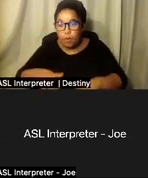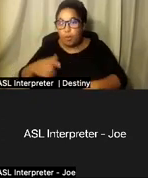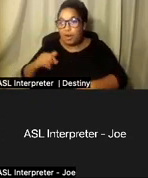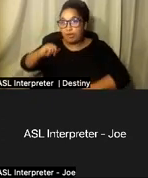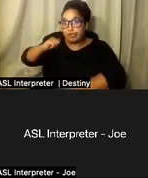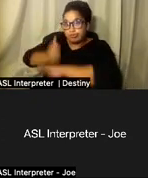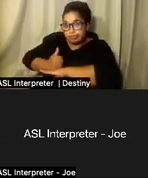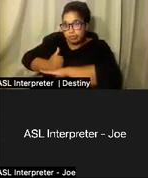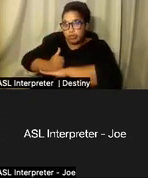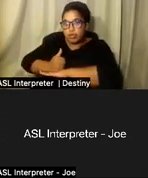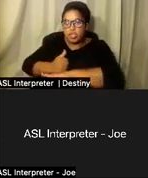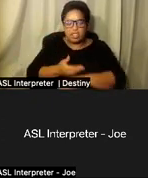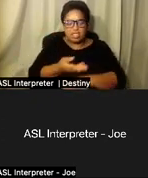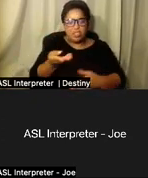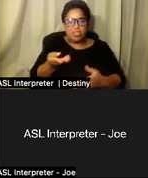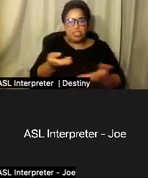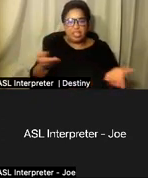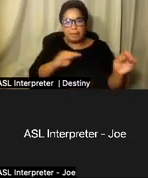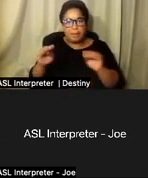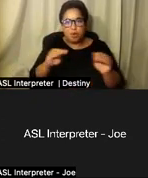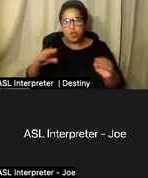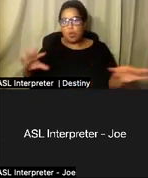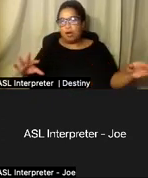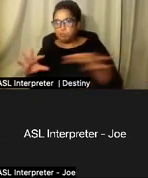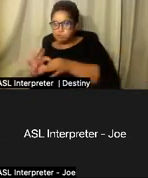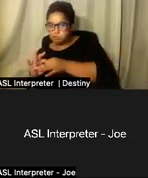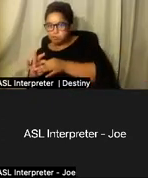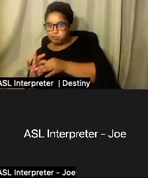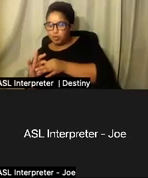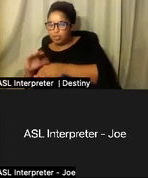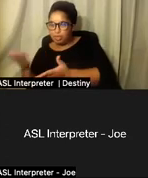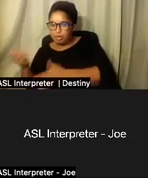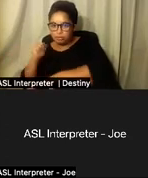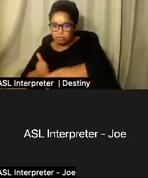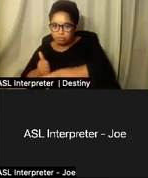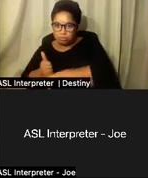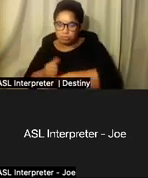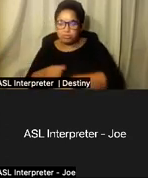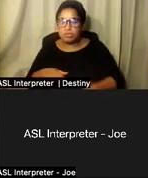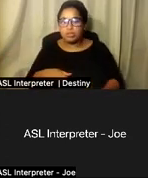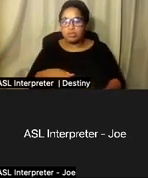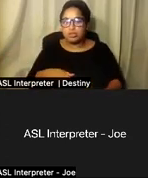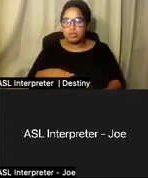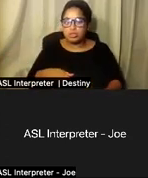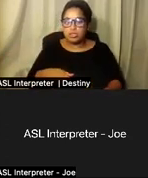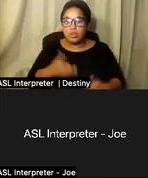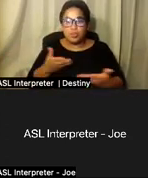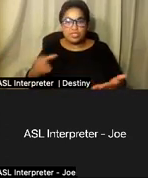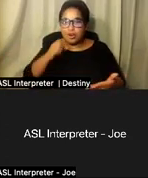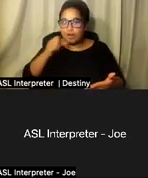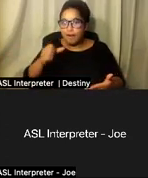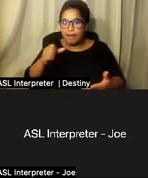fastening. It's the same concept. The non-structural element, by non-structural, stuff that are not the